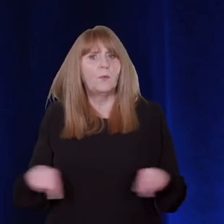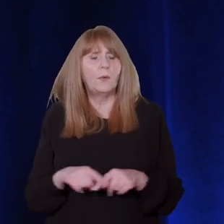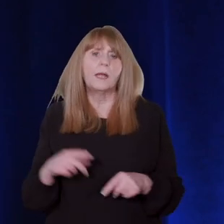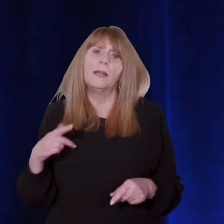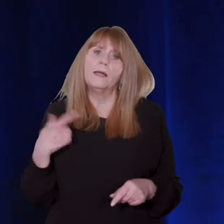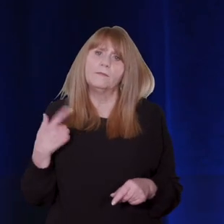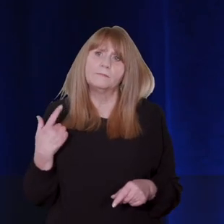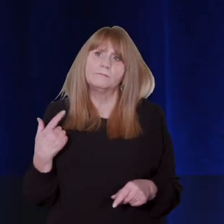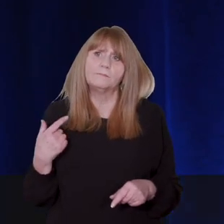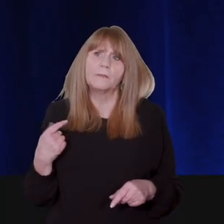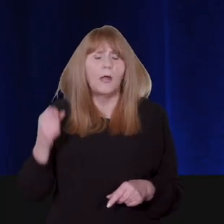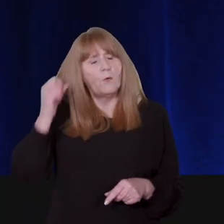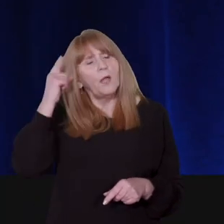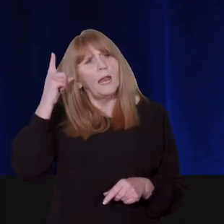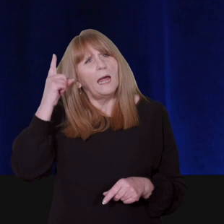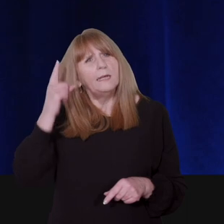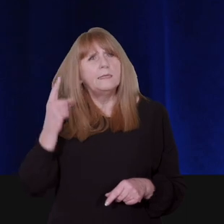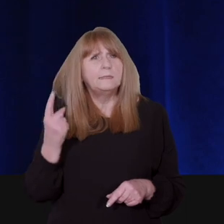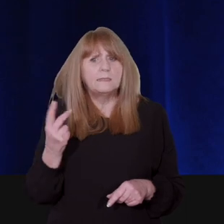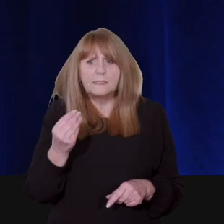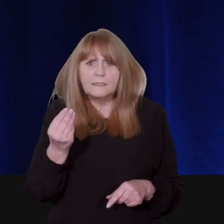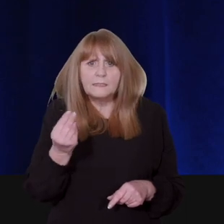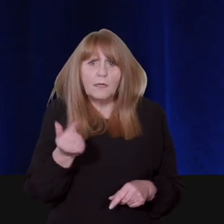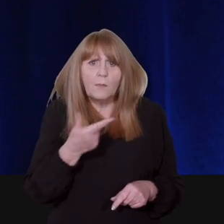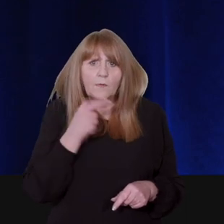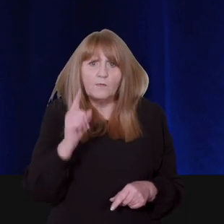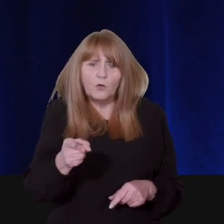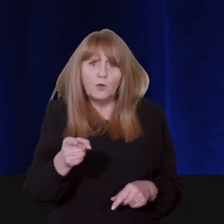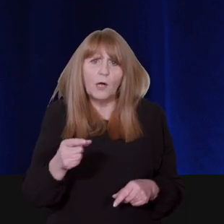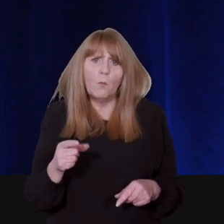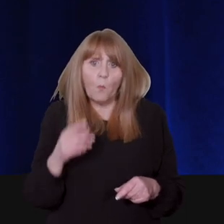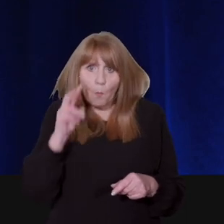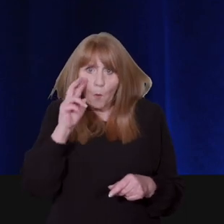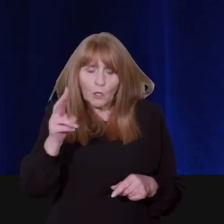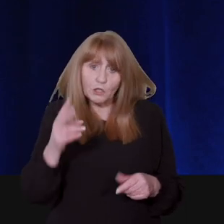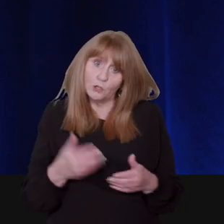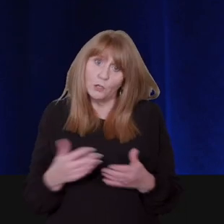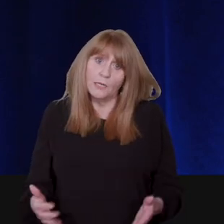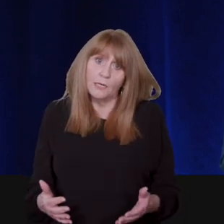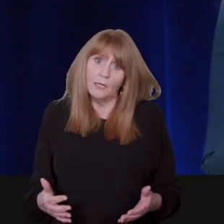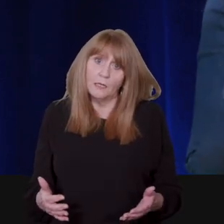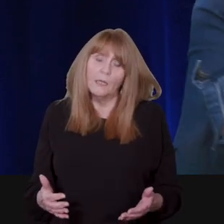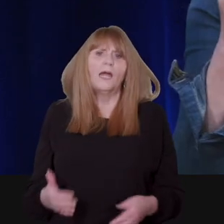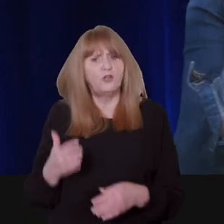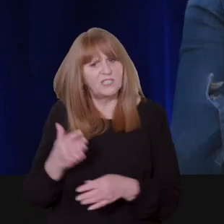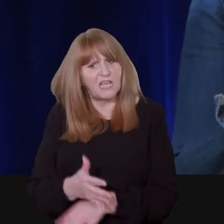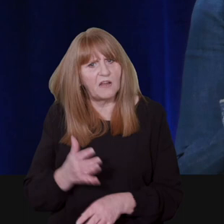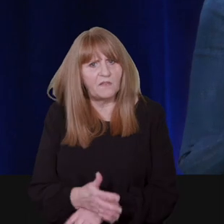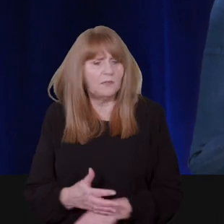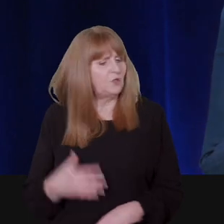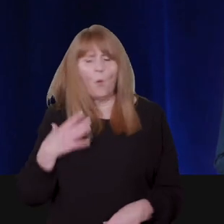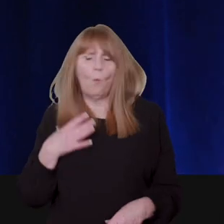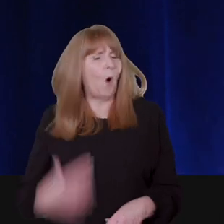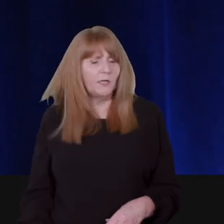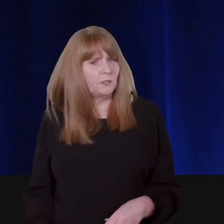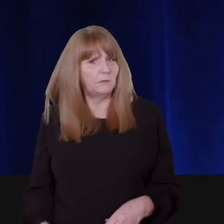are watching today and you serve, but you serve really reluctantly. Please check your heart. The Lord loves a cheerful